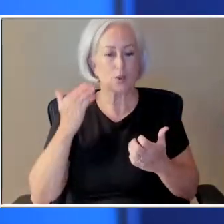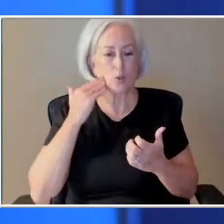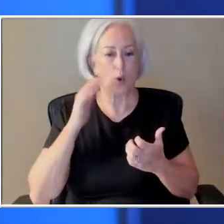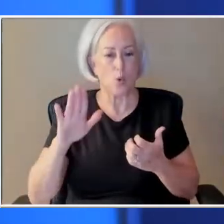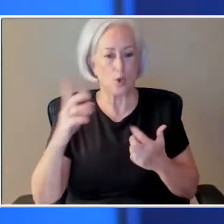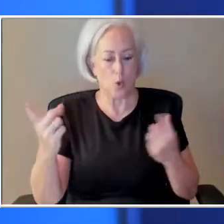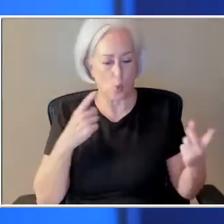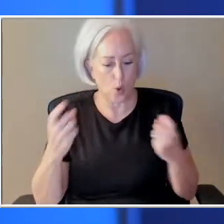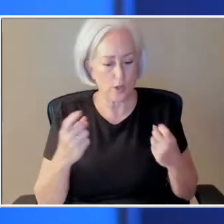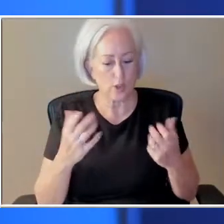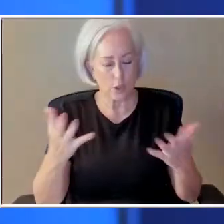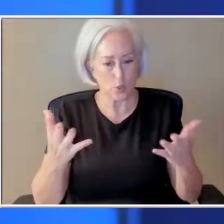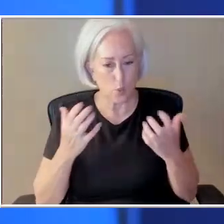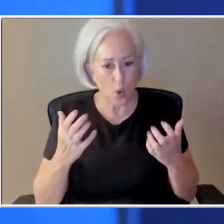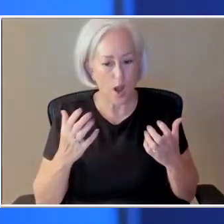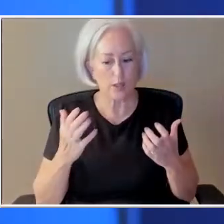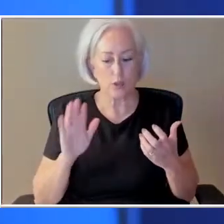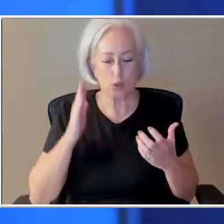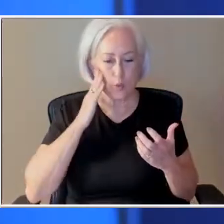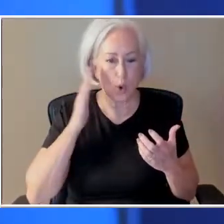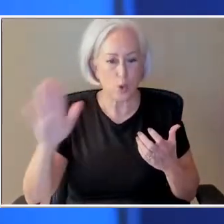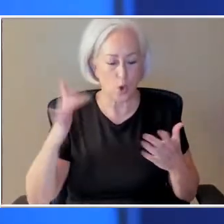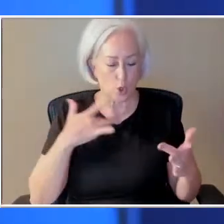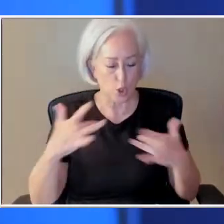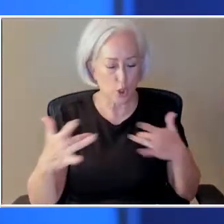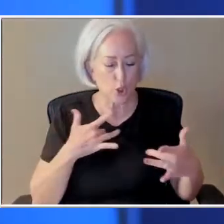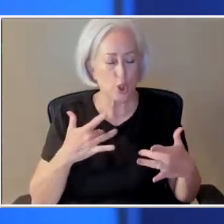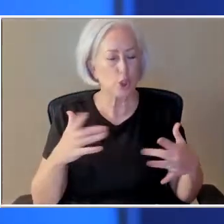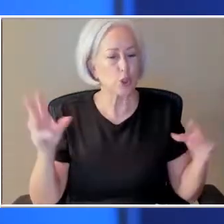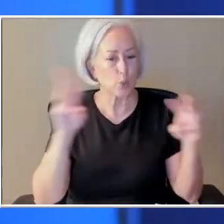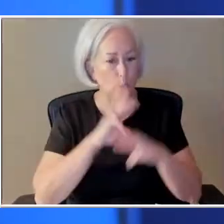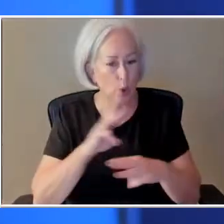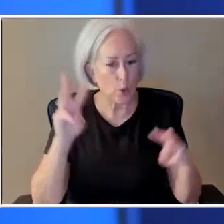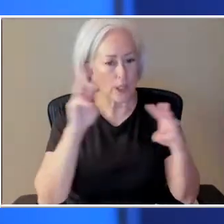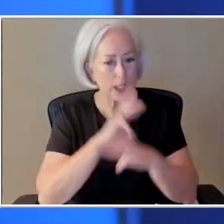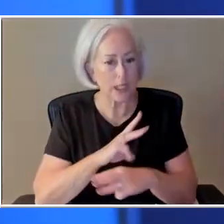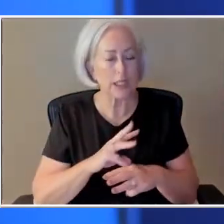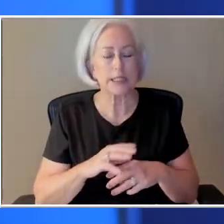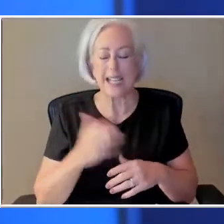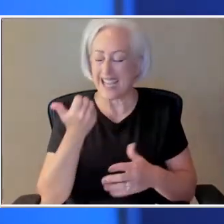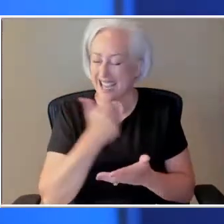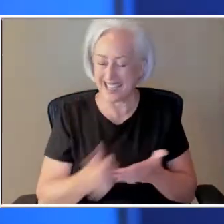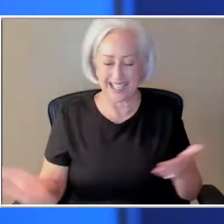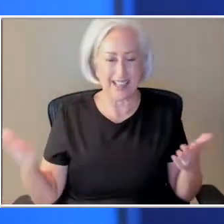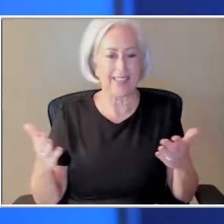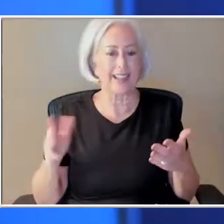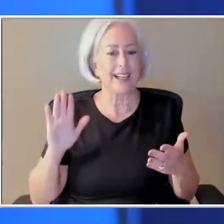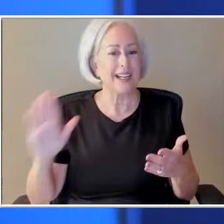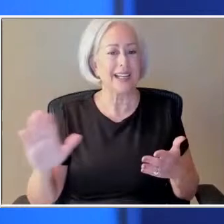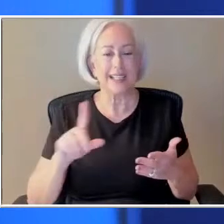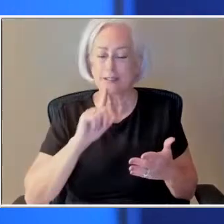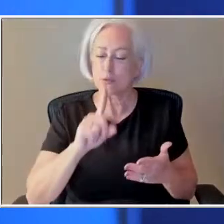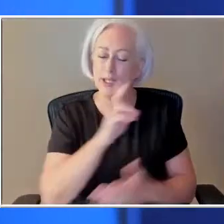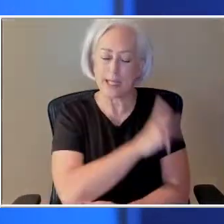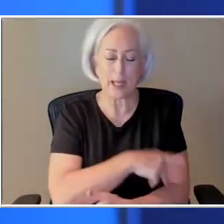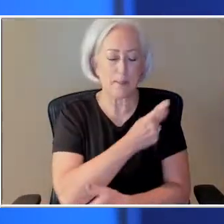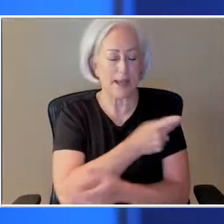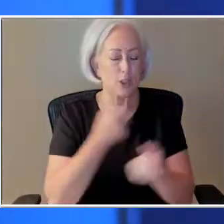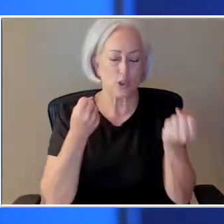or anxieties or worries about anything. And he's such a patient advocate. You